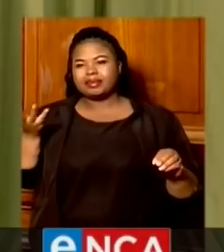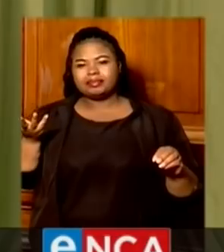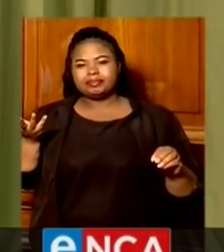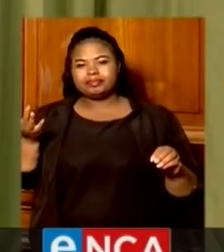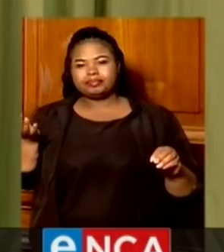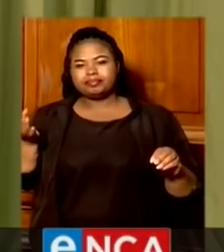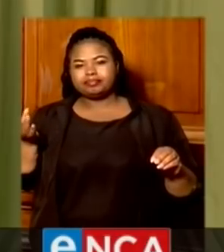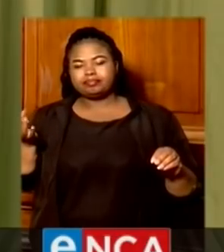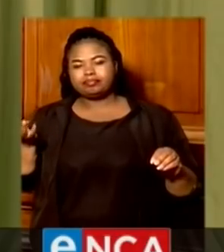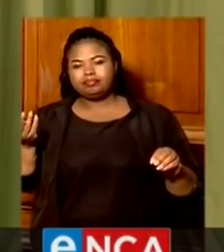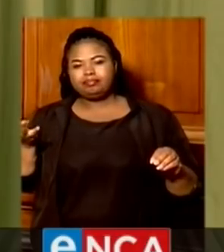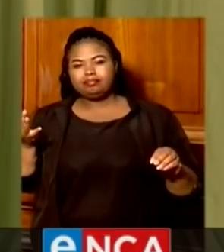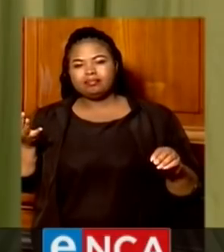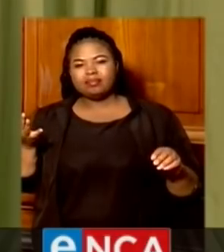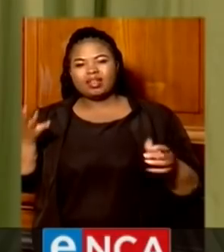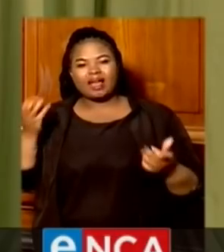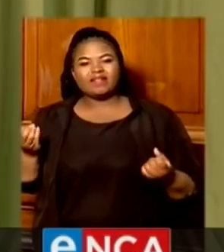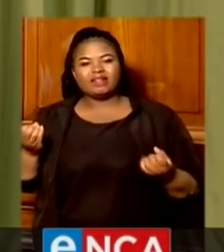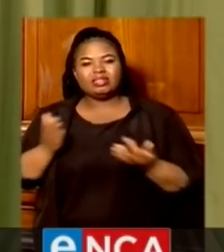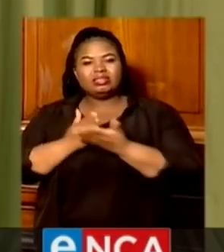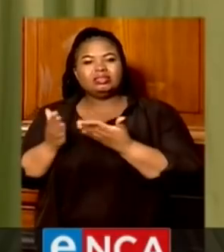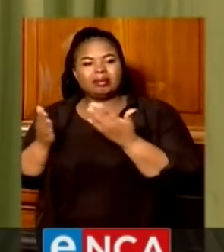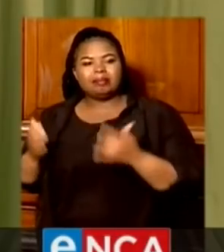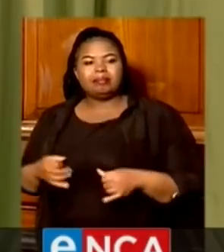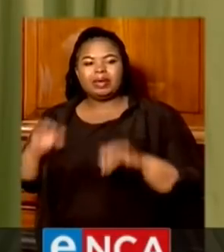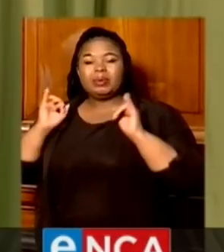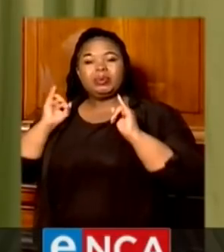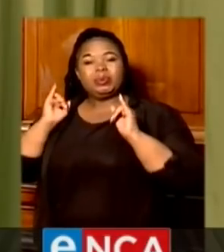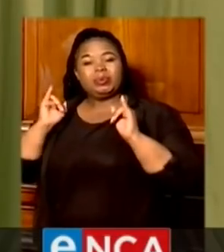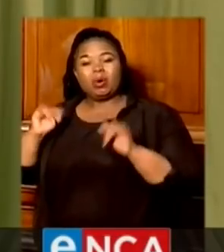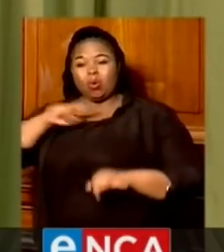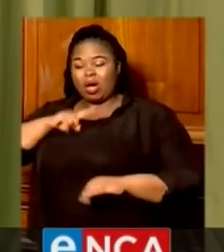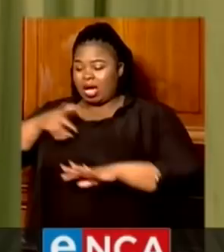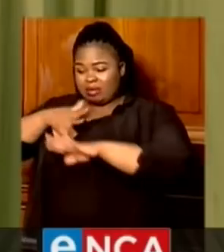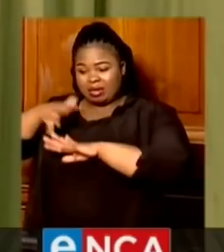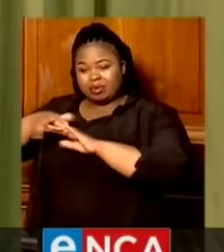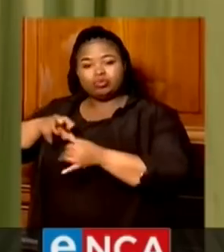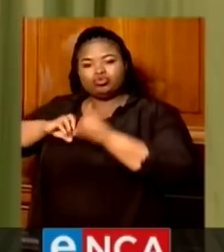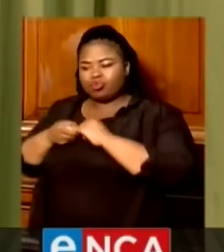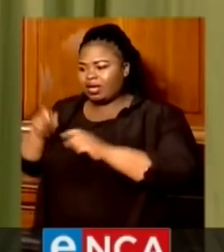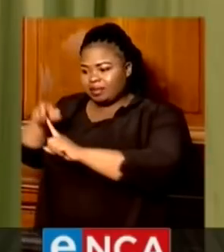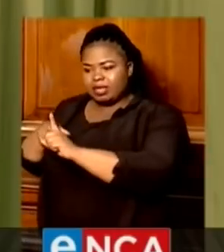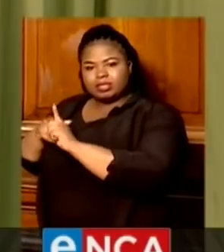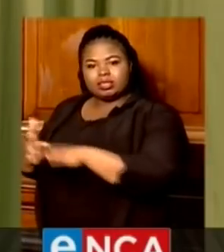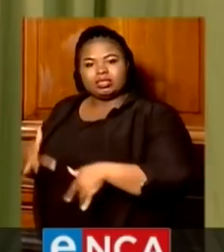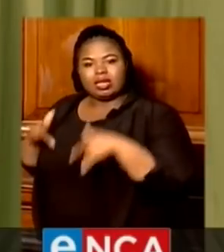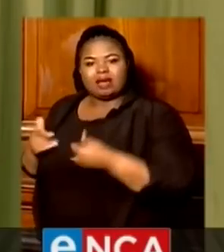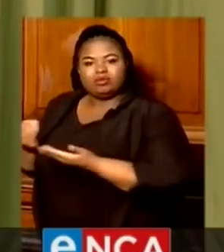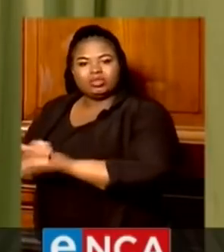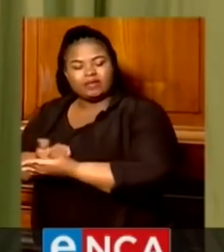having a trauma because of the nature of the bleeding, just to be able to save lives. In some